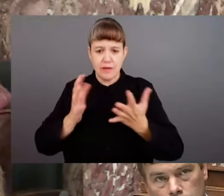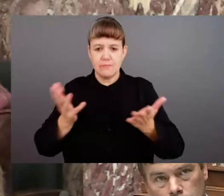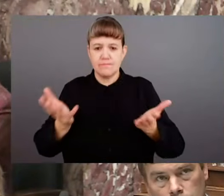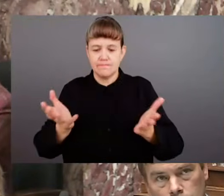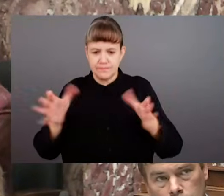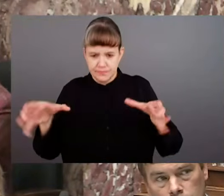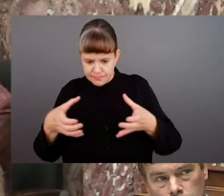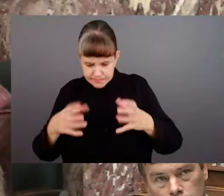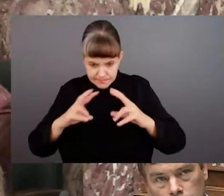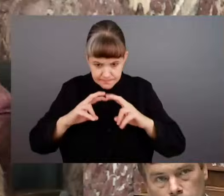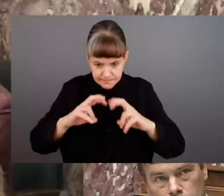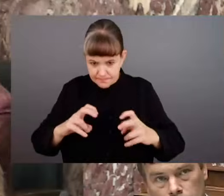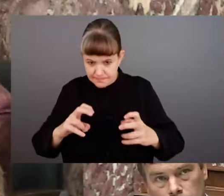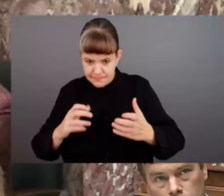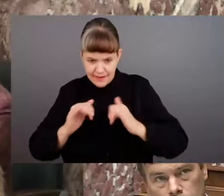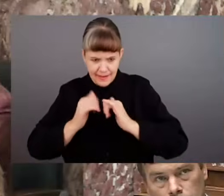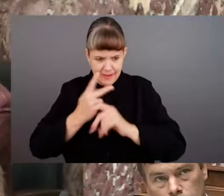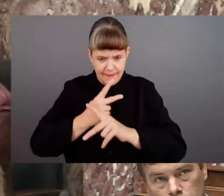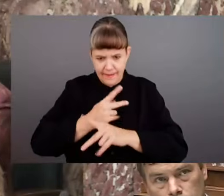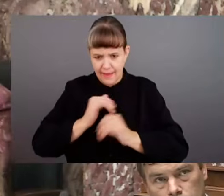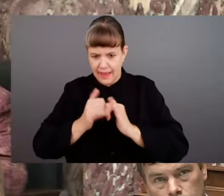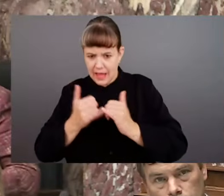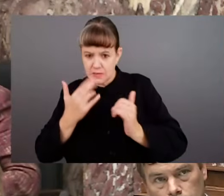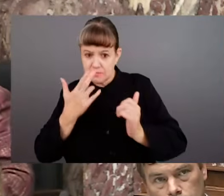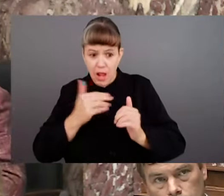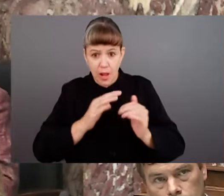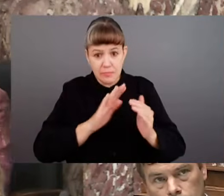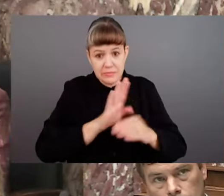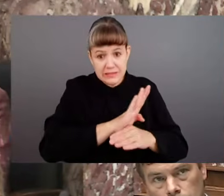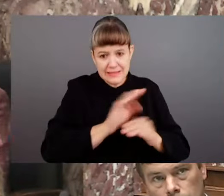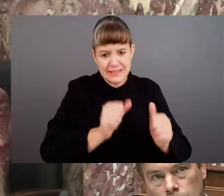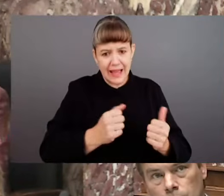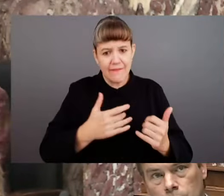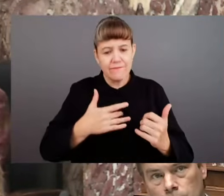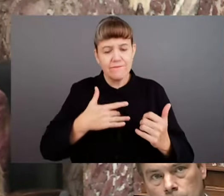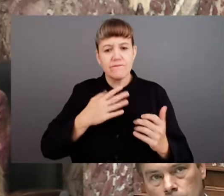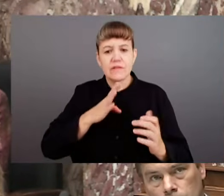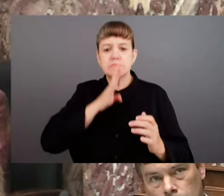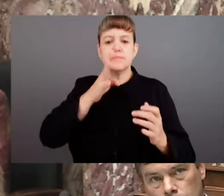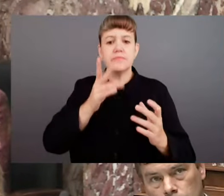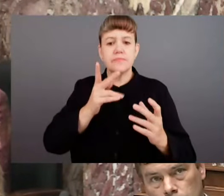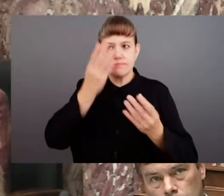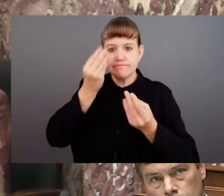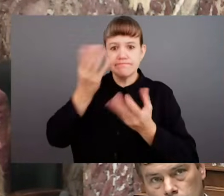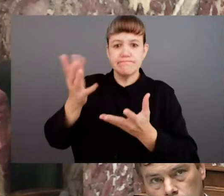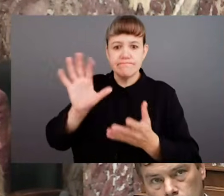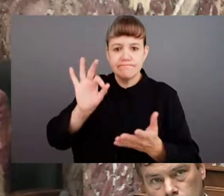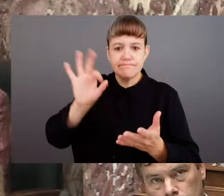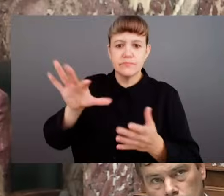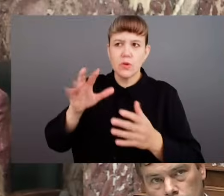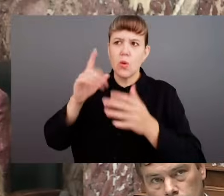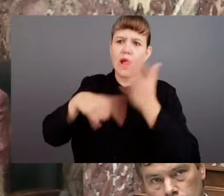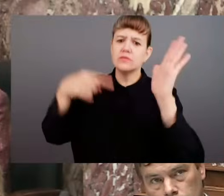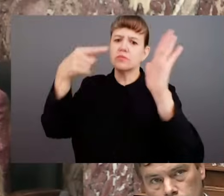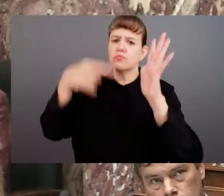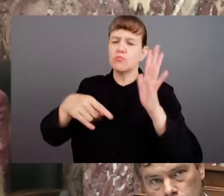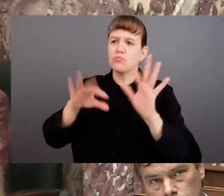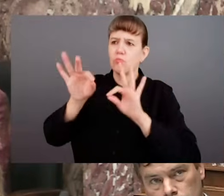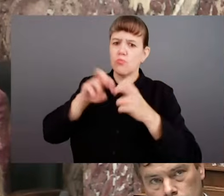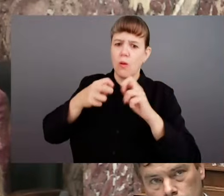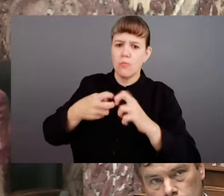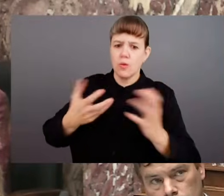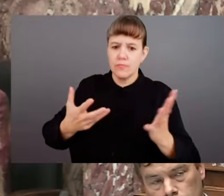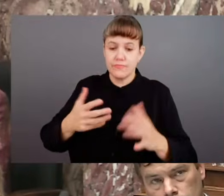small businesses' voices raised so their issues can be addressed. We are going to be scheduling regular roundtables with the